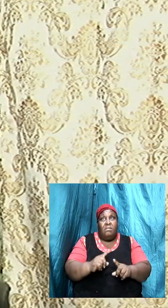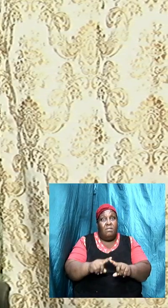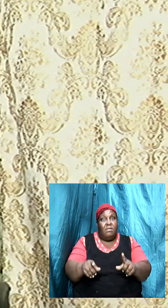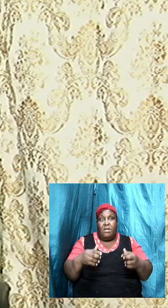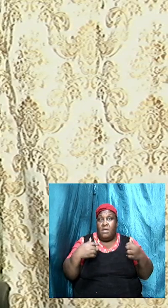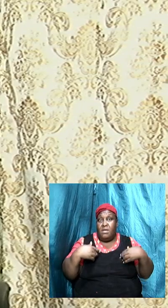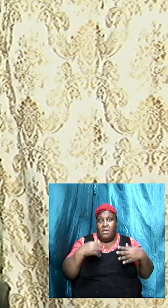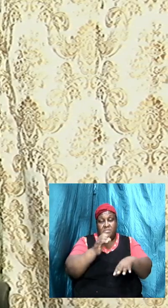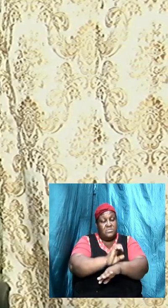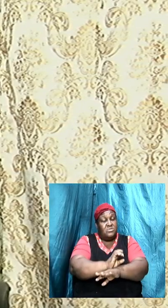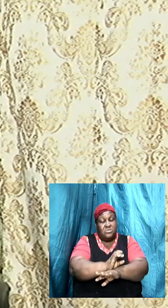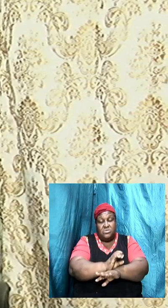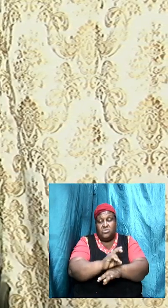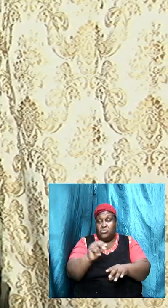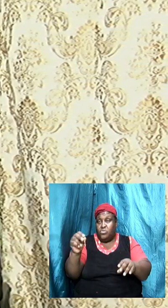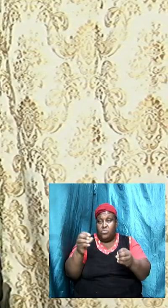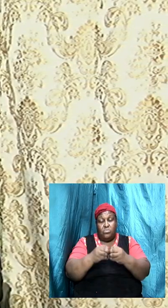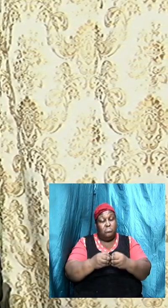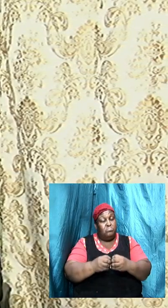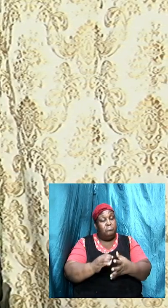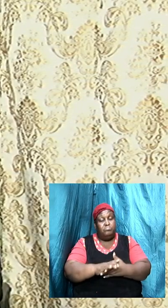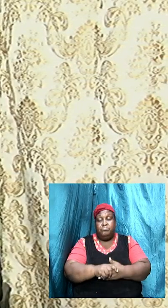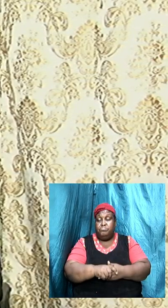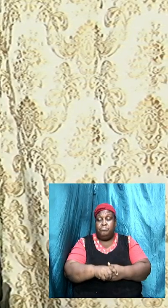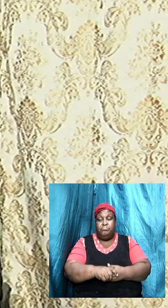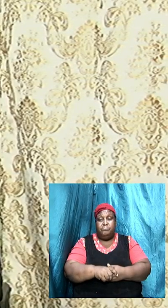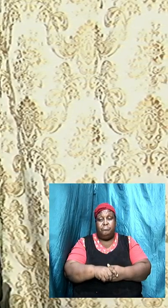church anymore.